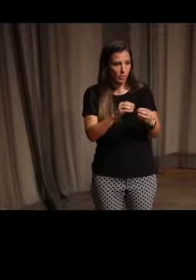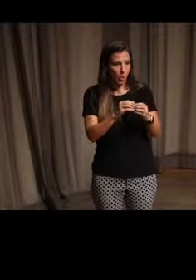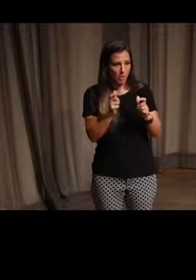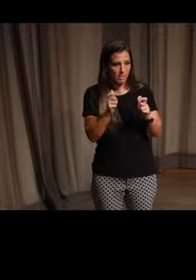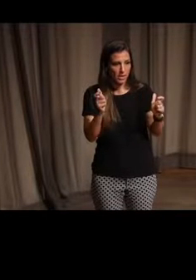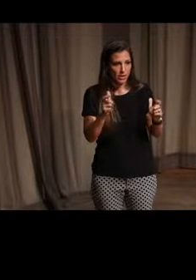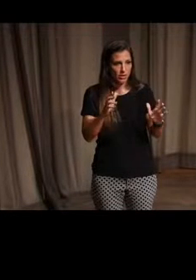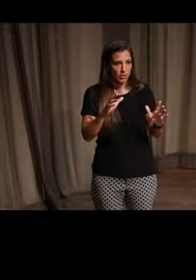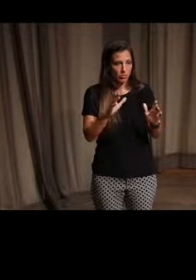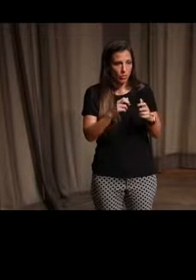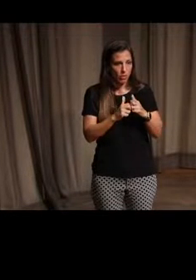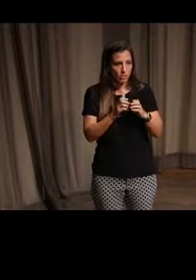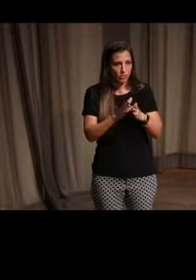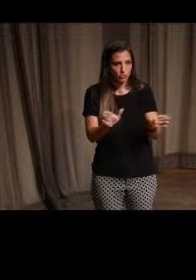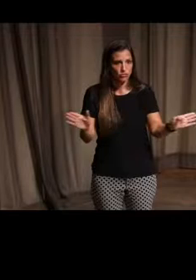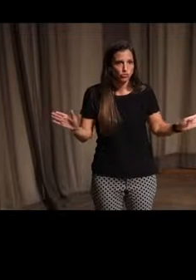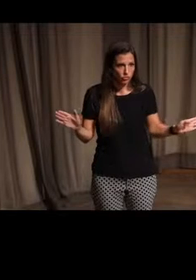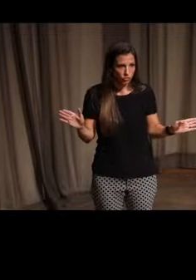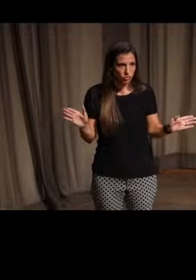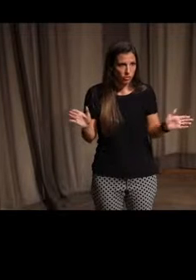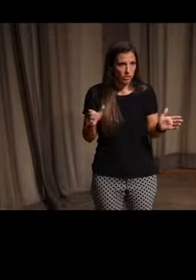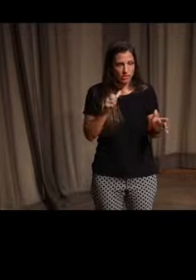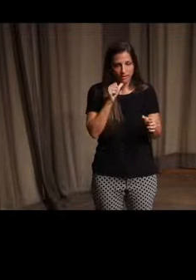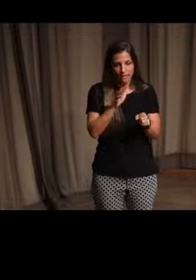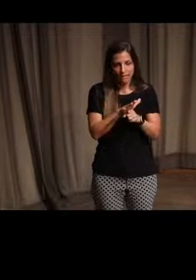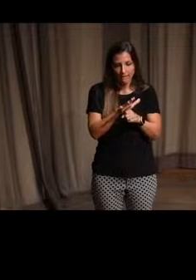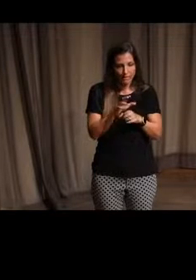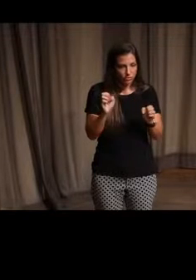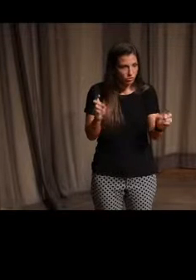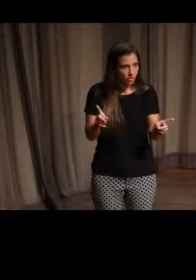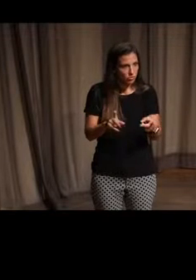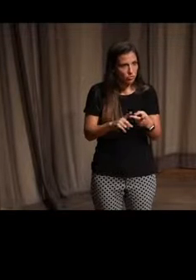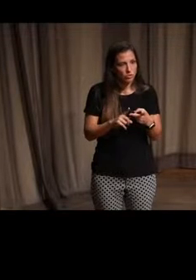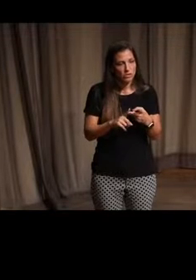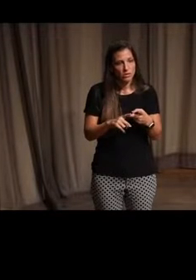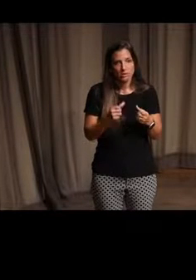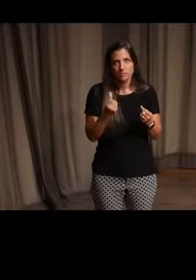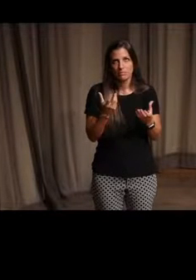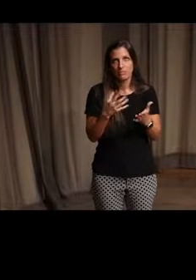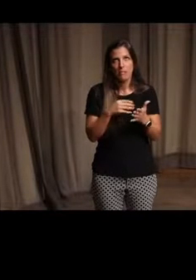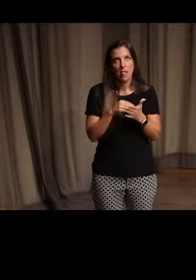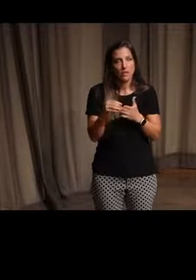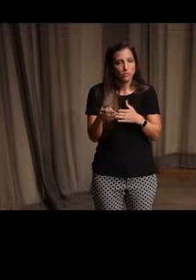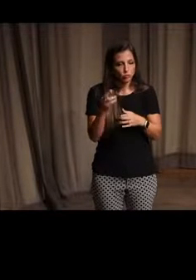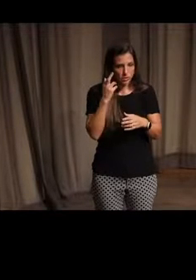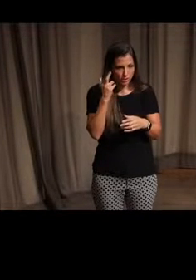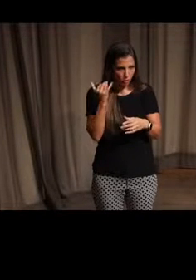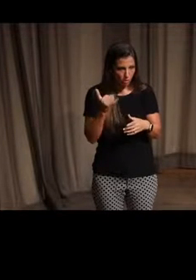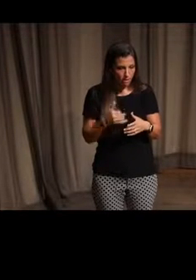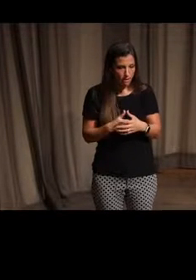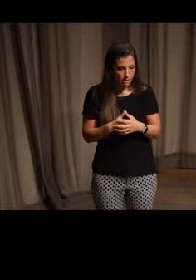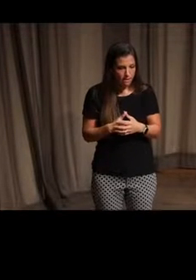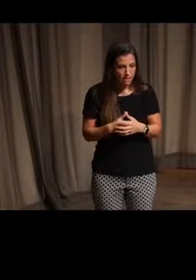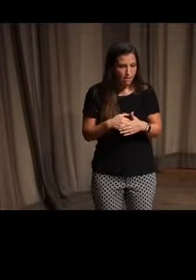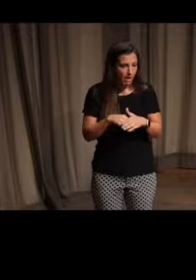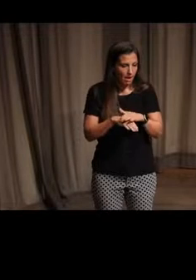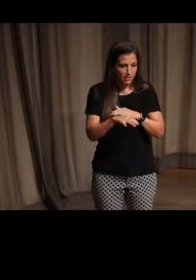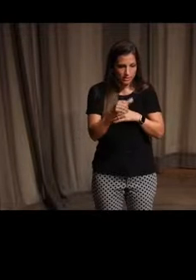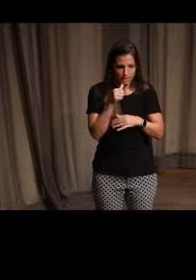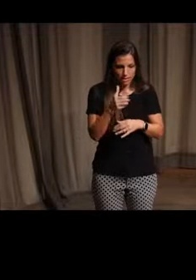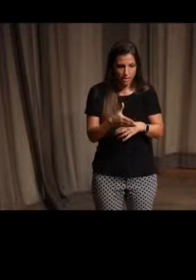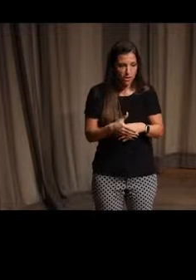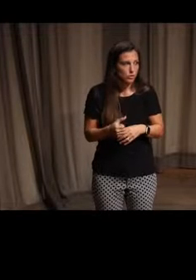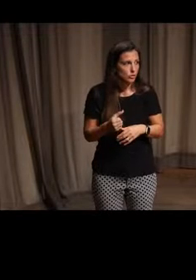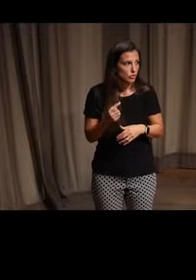problem all around, you know, that there's not enough education, and, you know, there's a million reasons why the access isn't